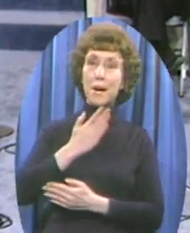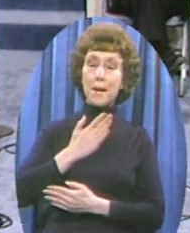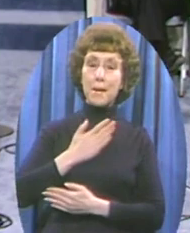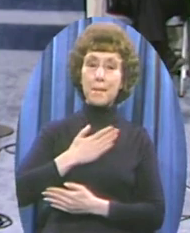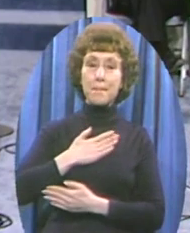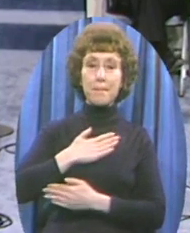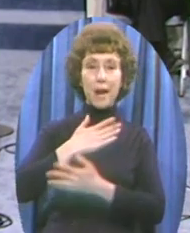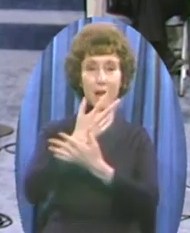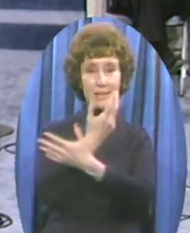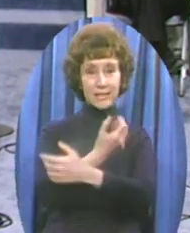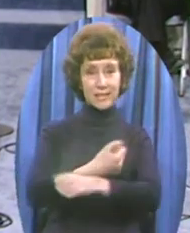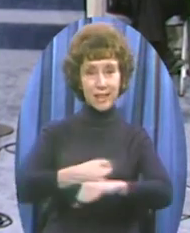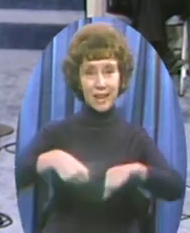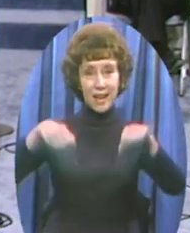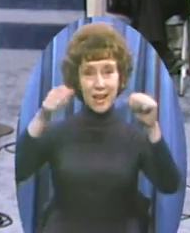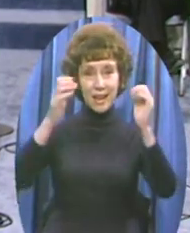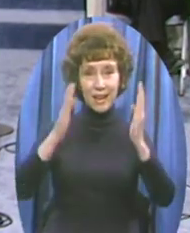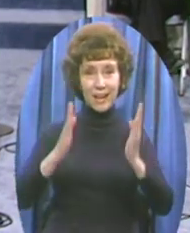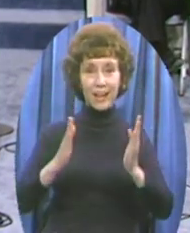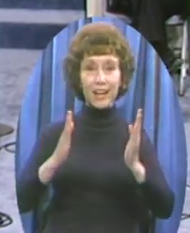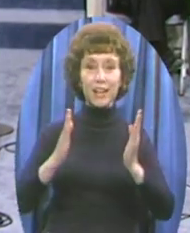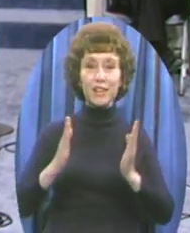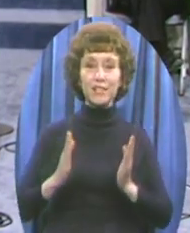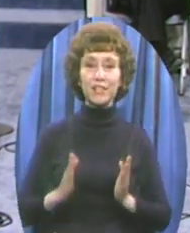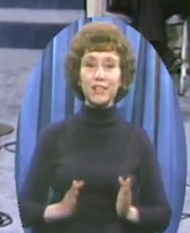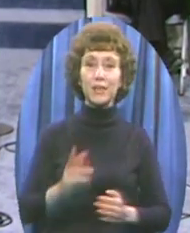Redeemer, my